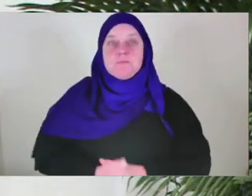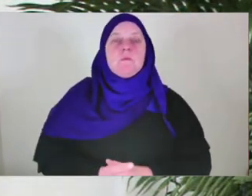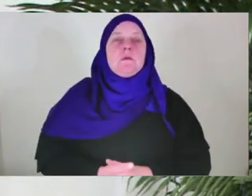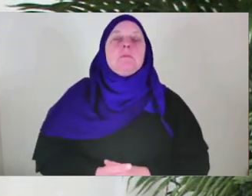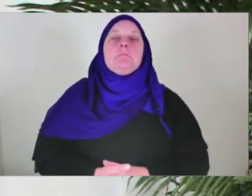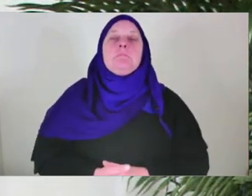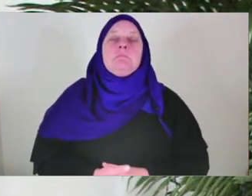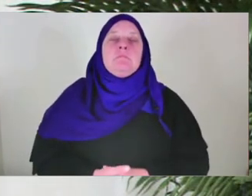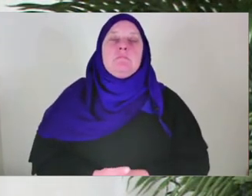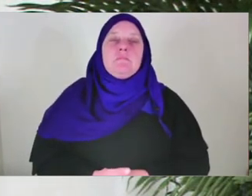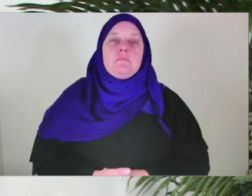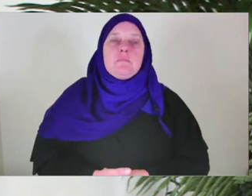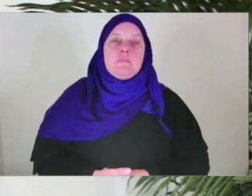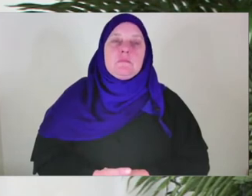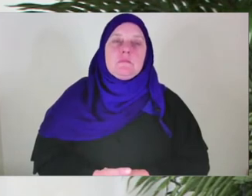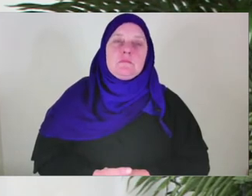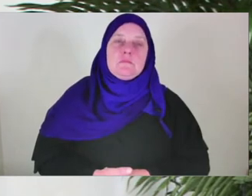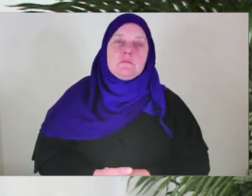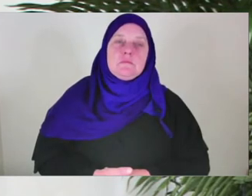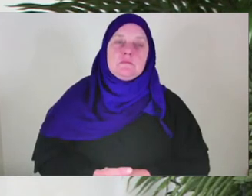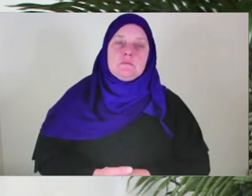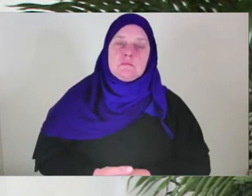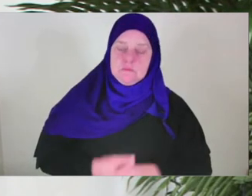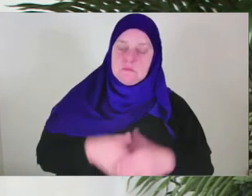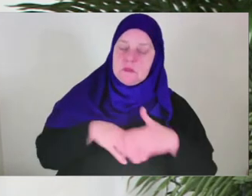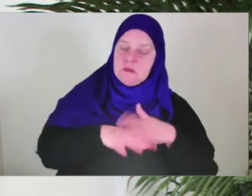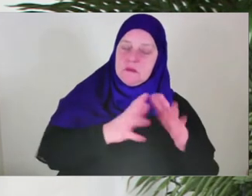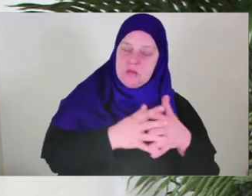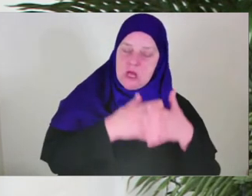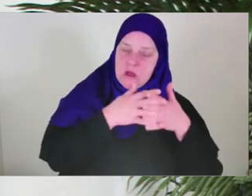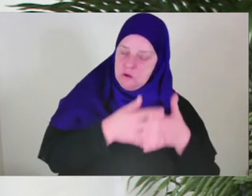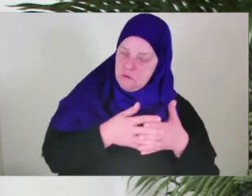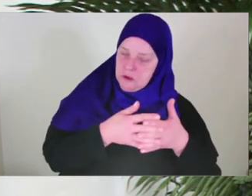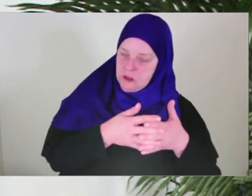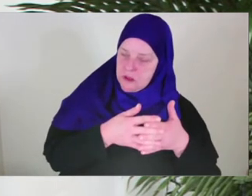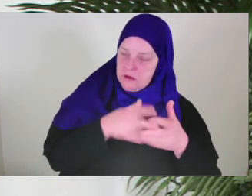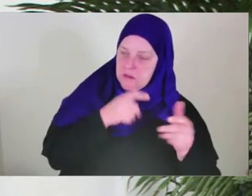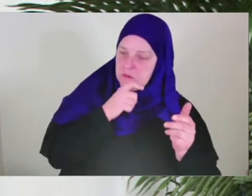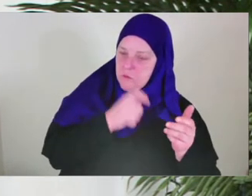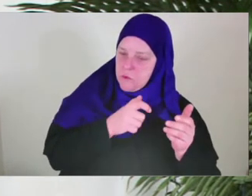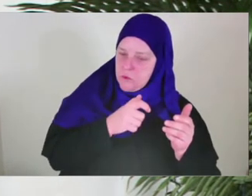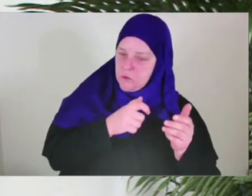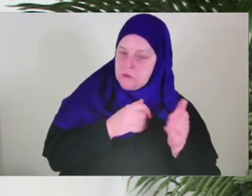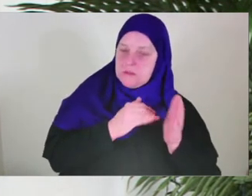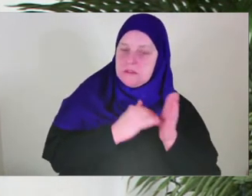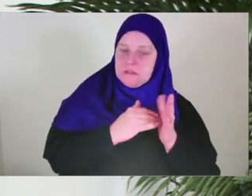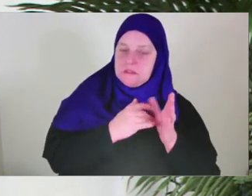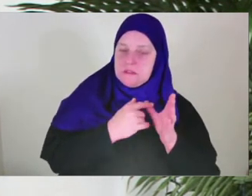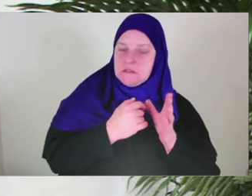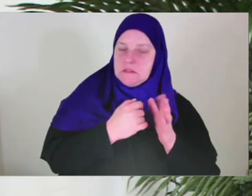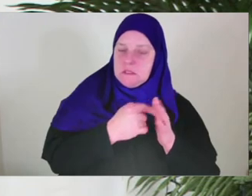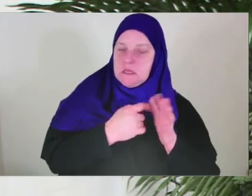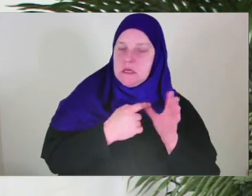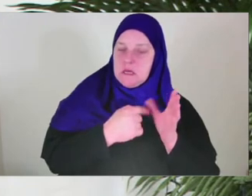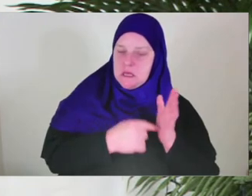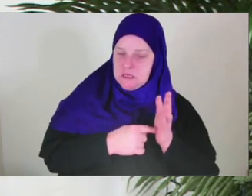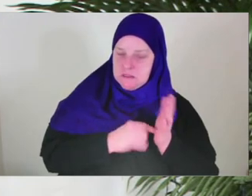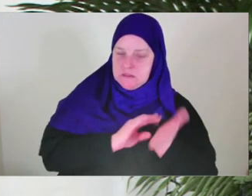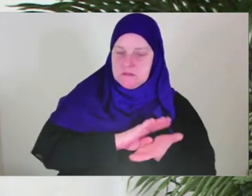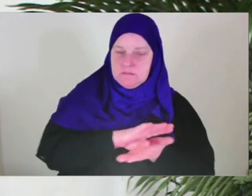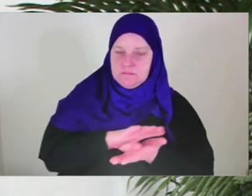the term, as you said, the term in the Holy Quran, when zakat is used, it's an overarching term that